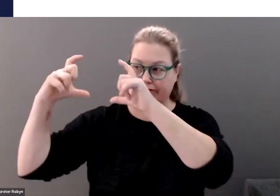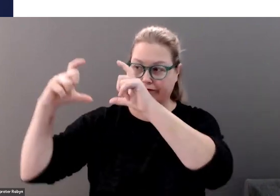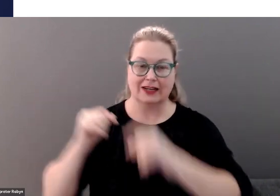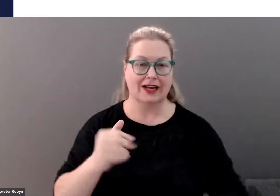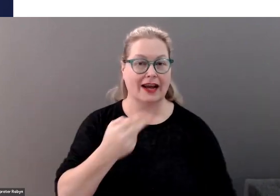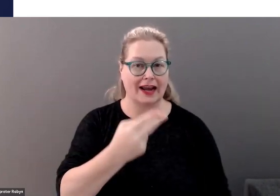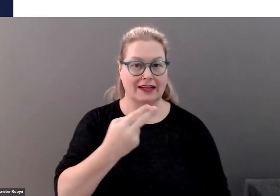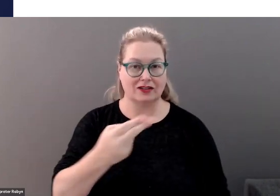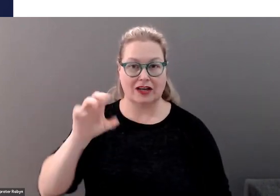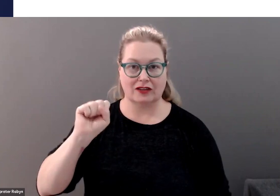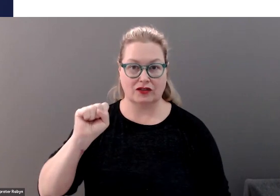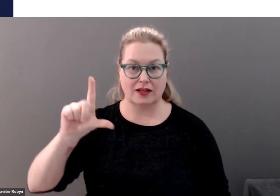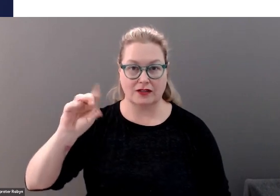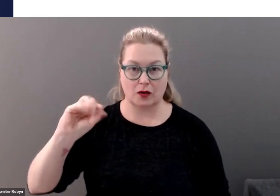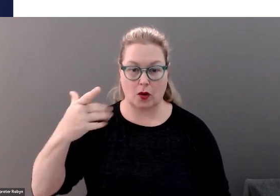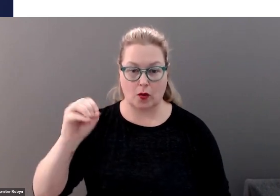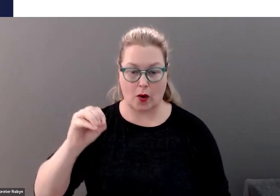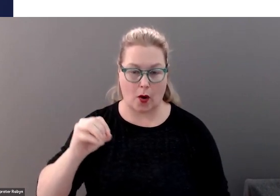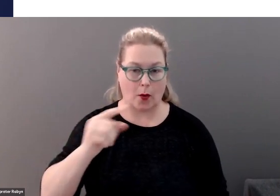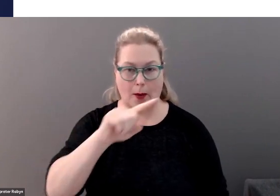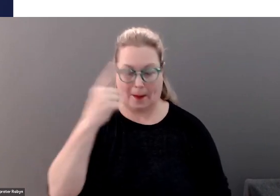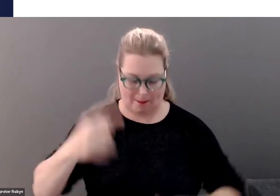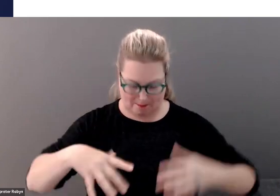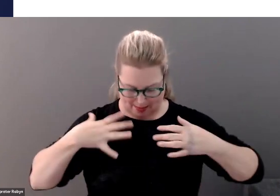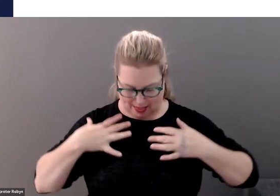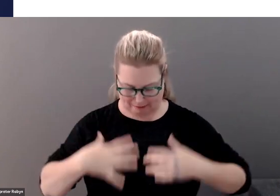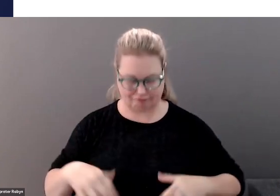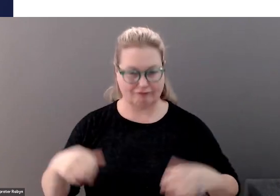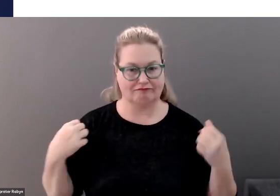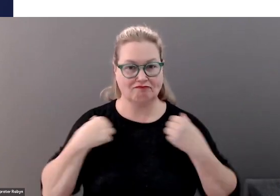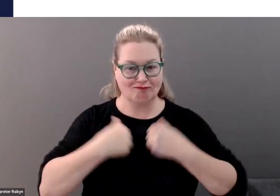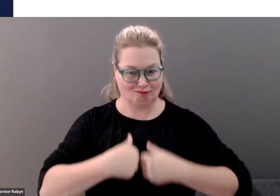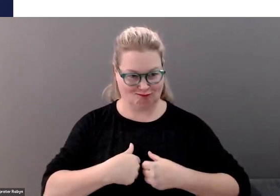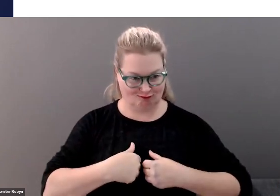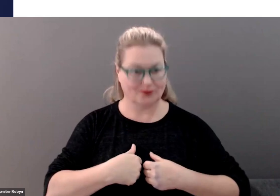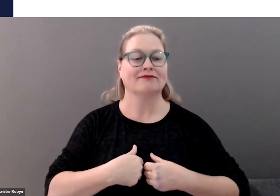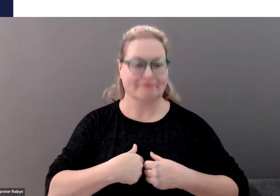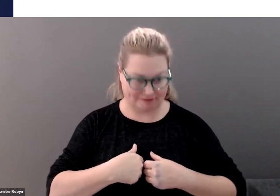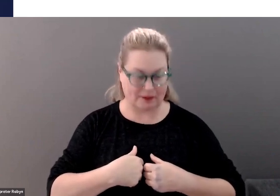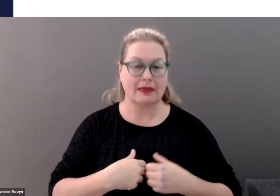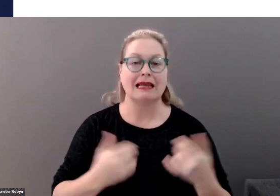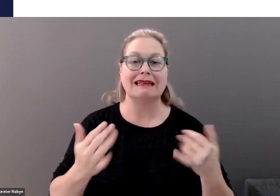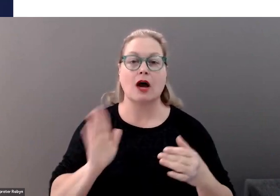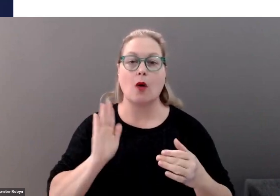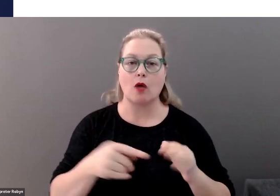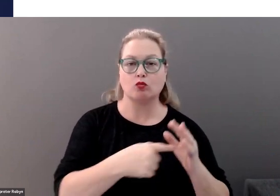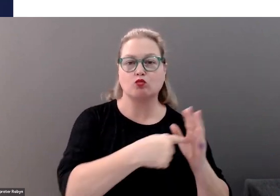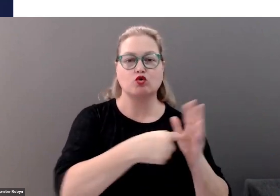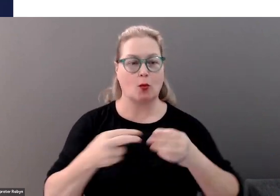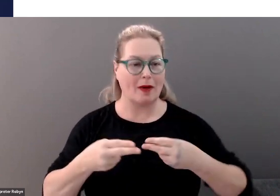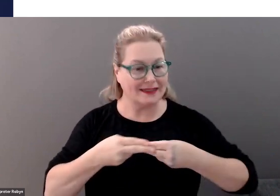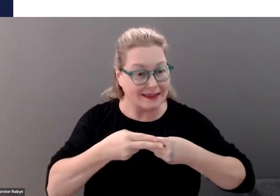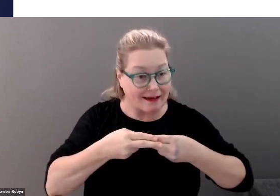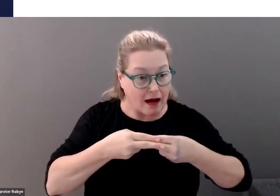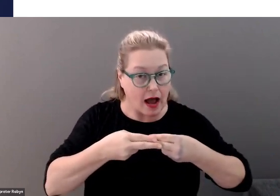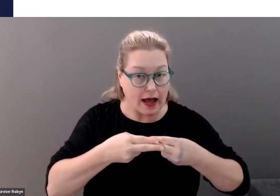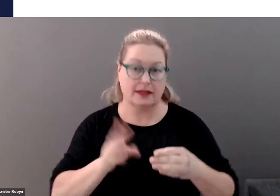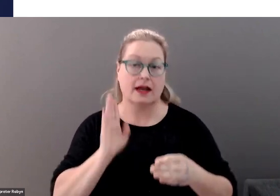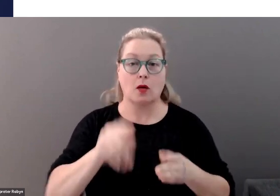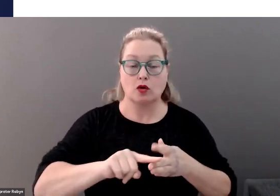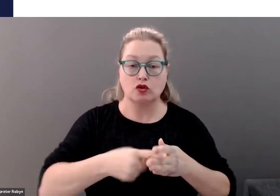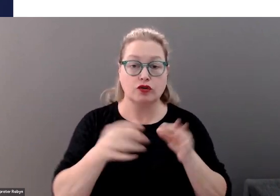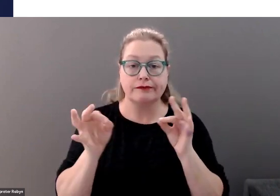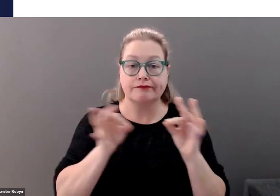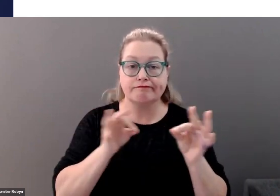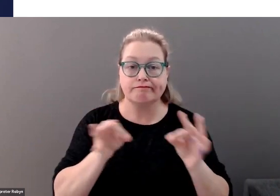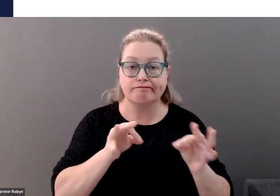dress. With that description in mind, I'm going to now post our slides and start walking you through some of the